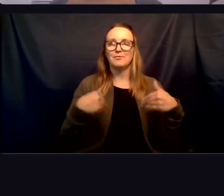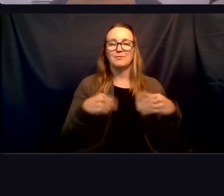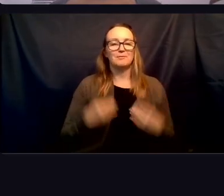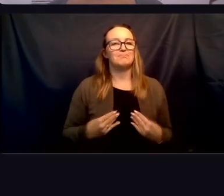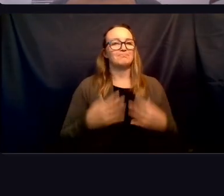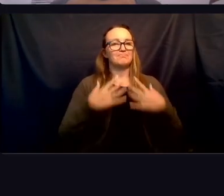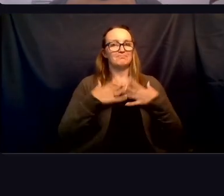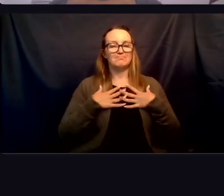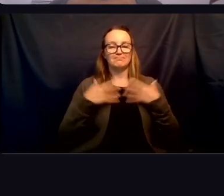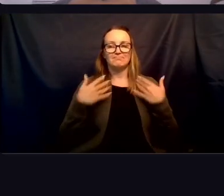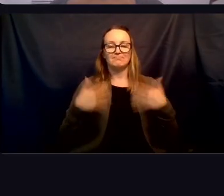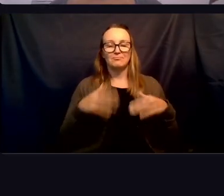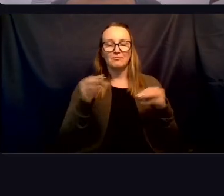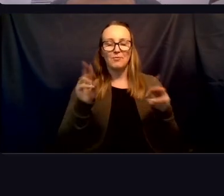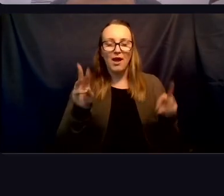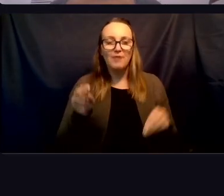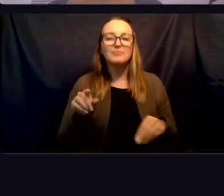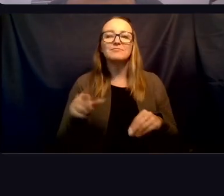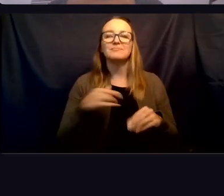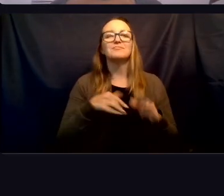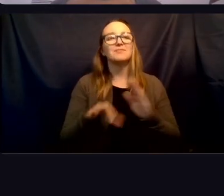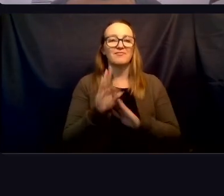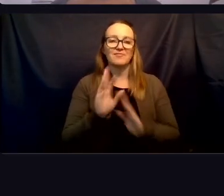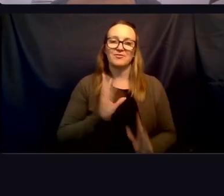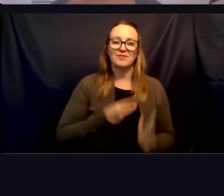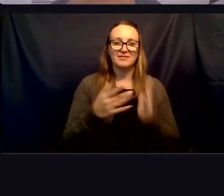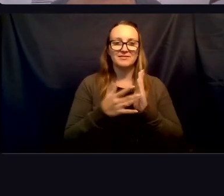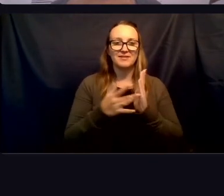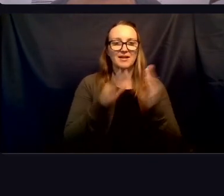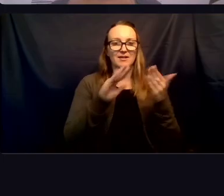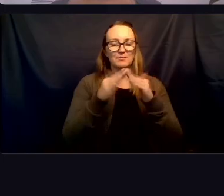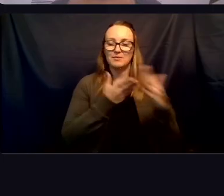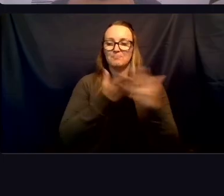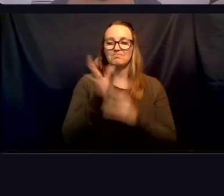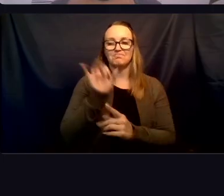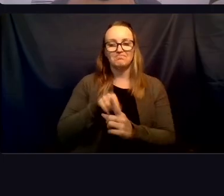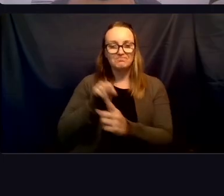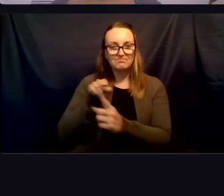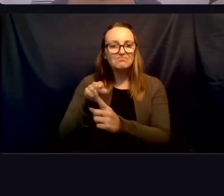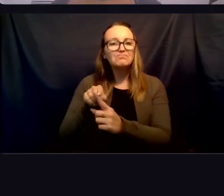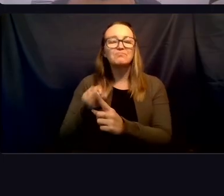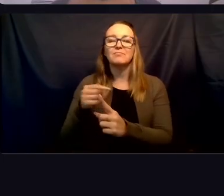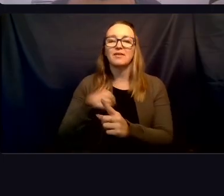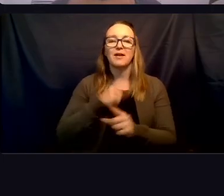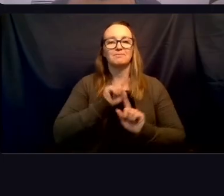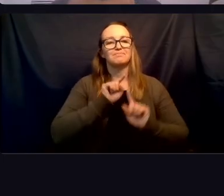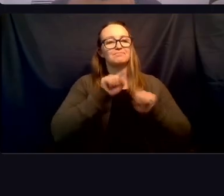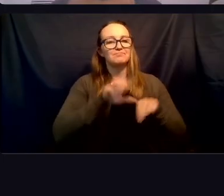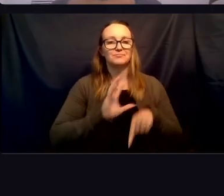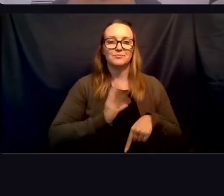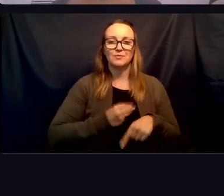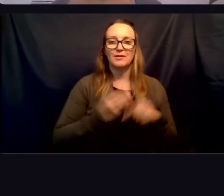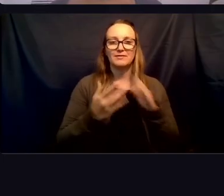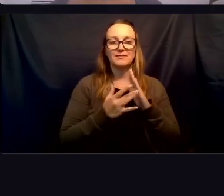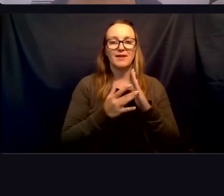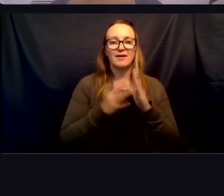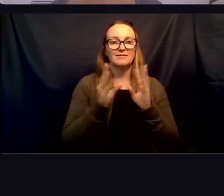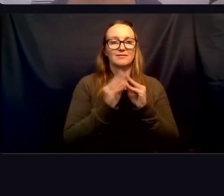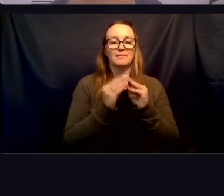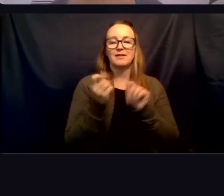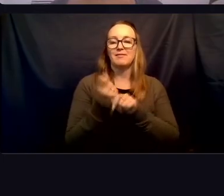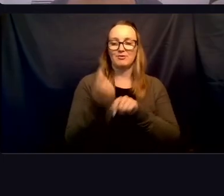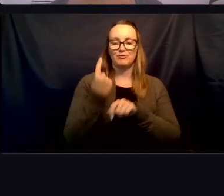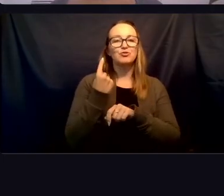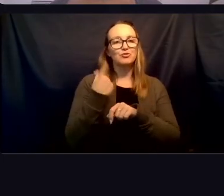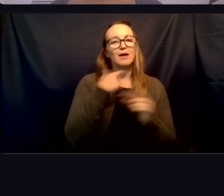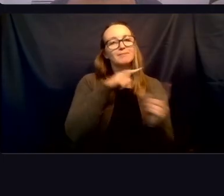But I found the TransTech community through 100 devs and was an attendee at the TransTech Summit last year,